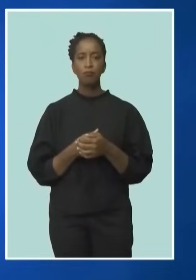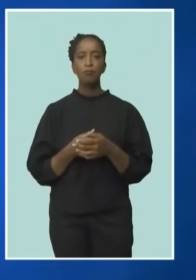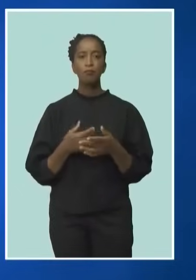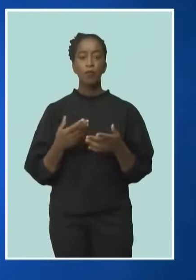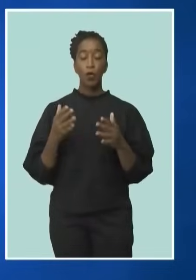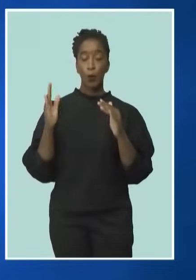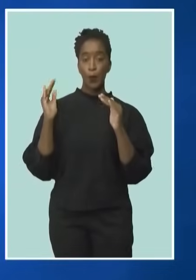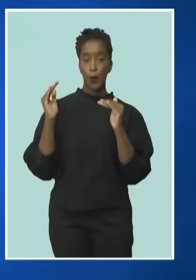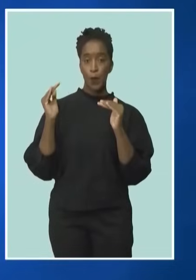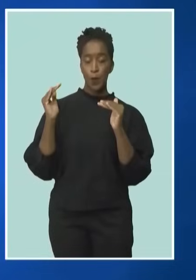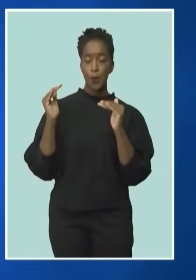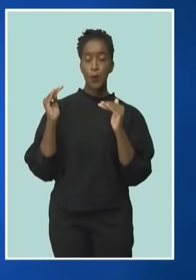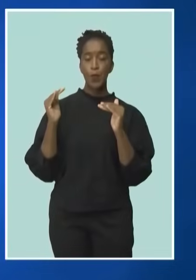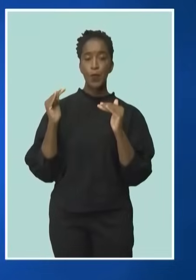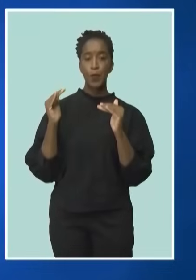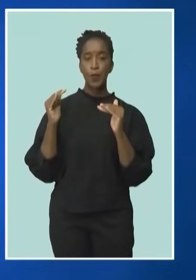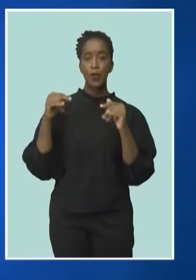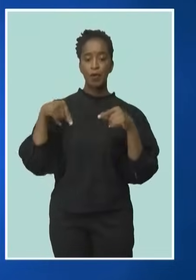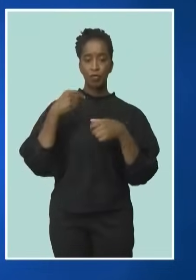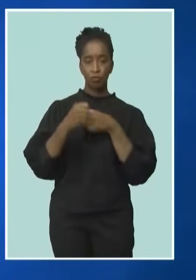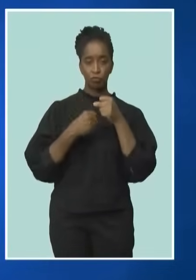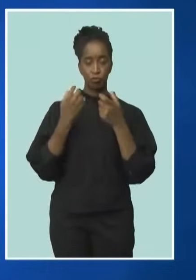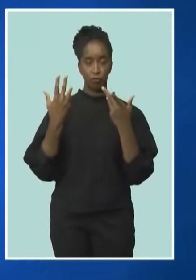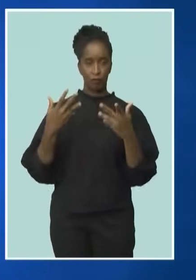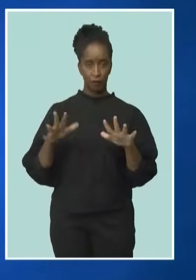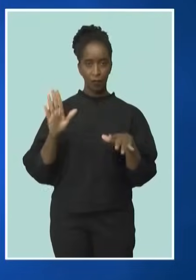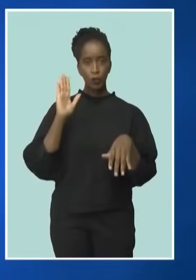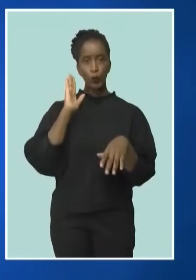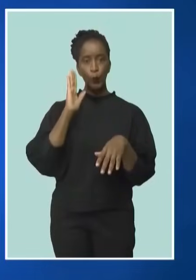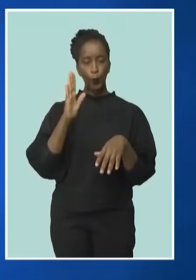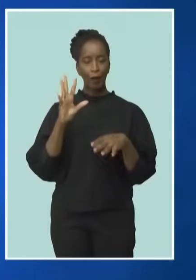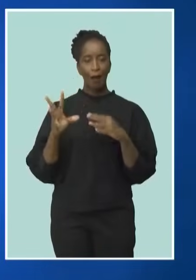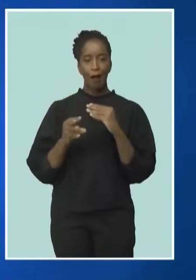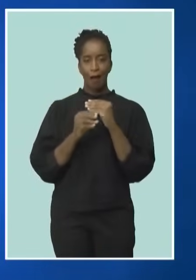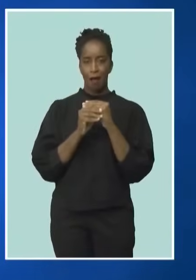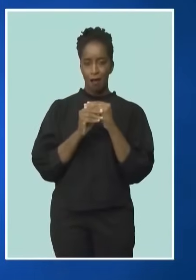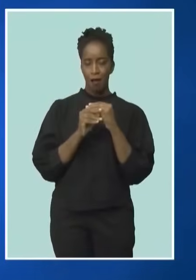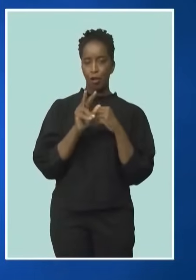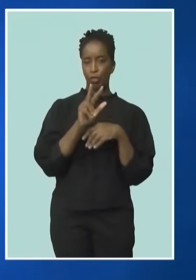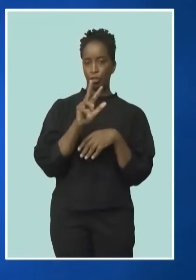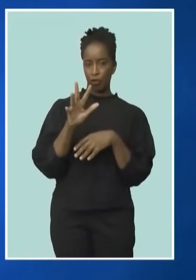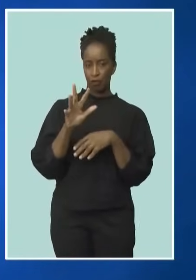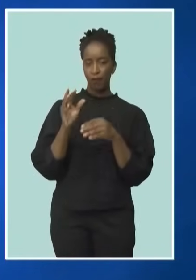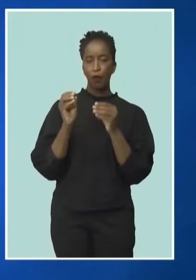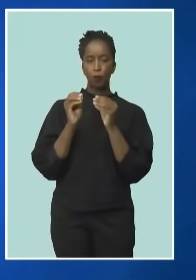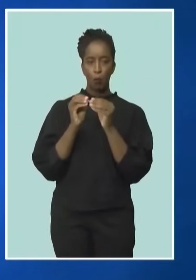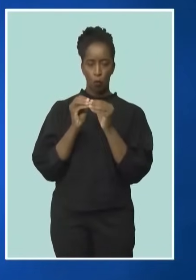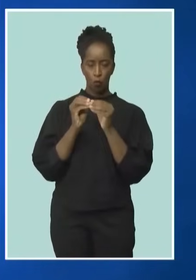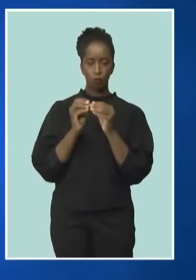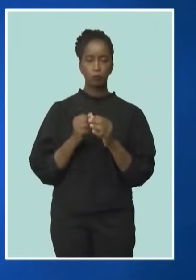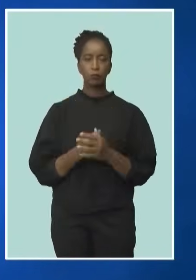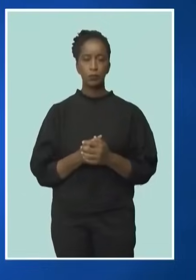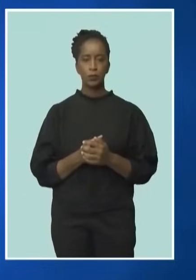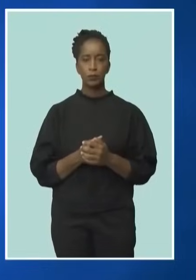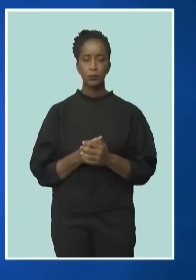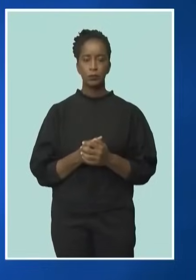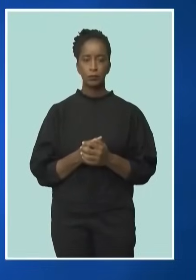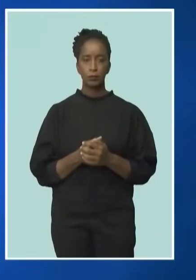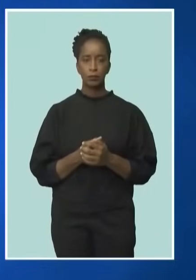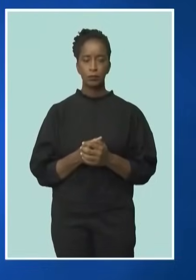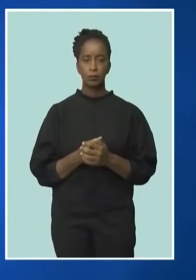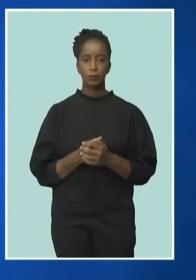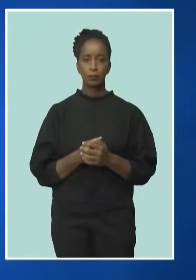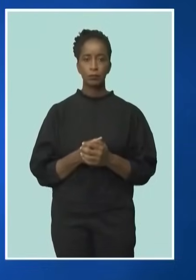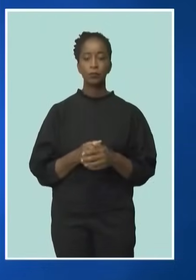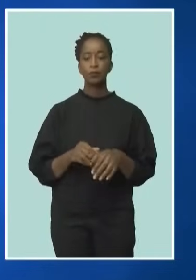by the end of this year that we will have another 35 buses to add to our existing fleet. Chairman of the